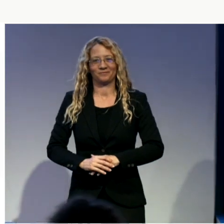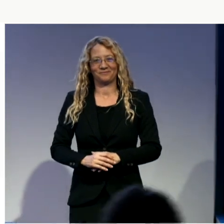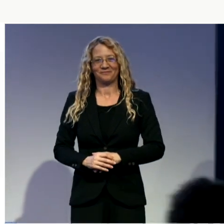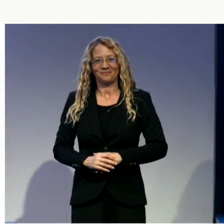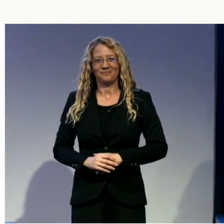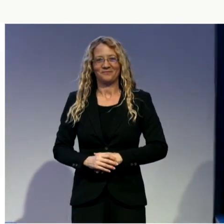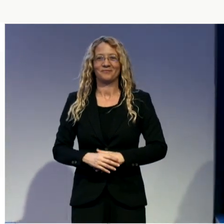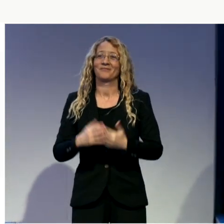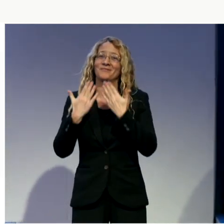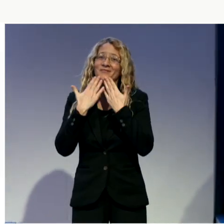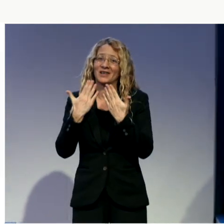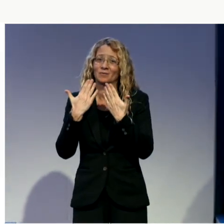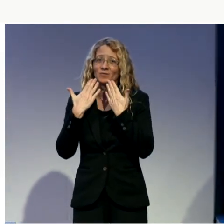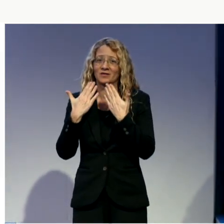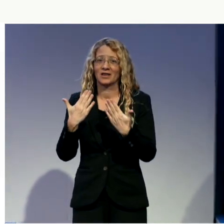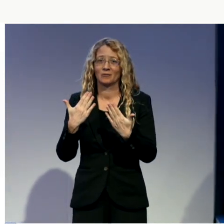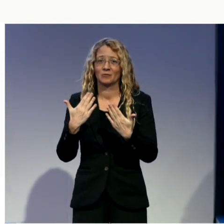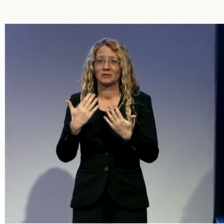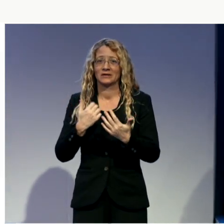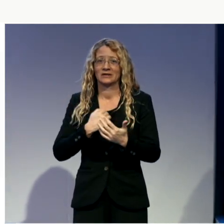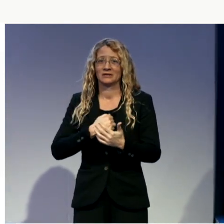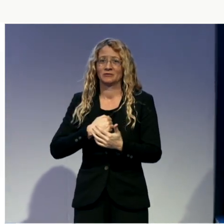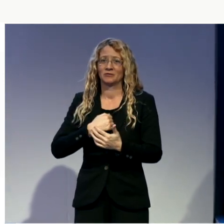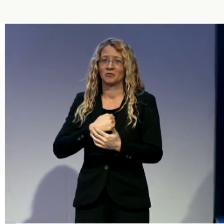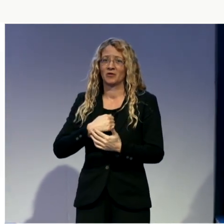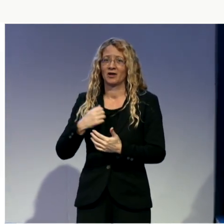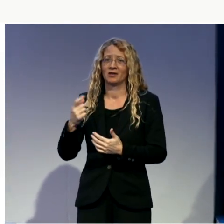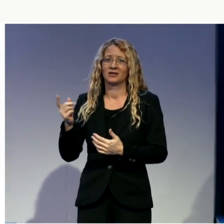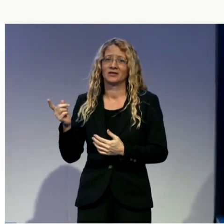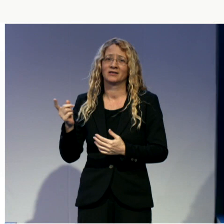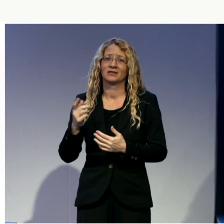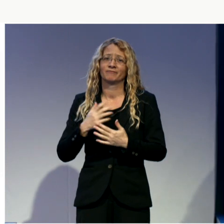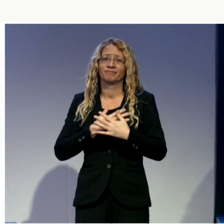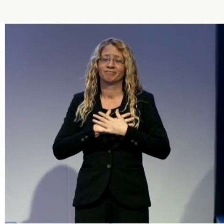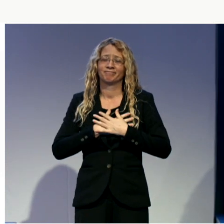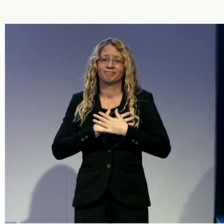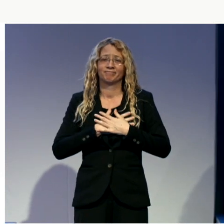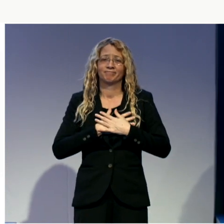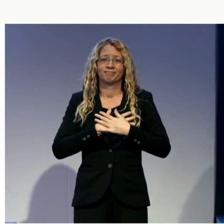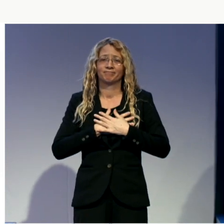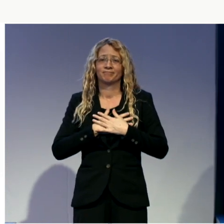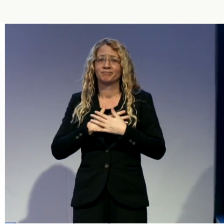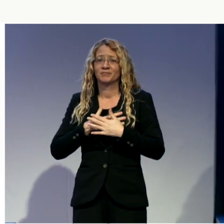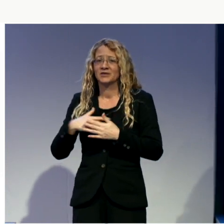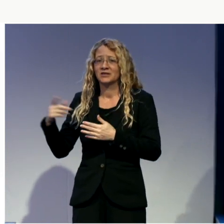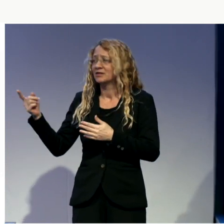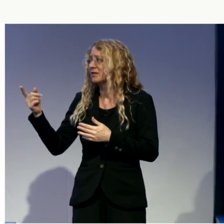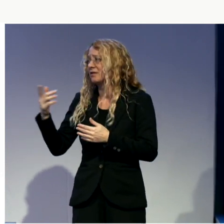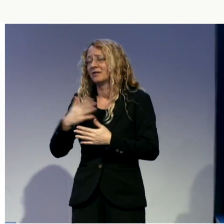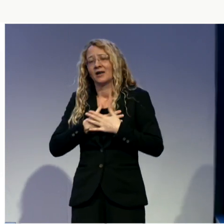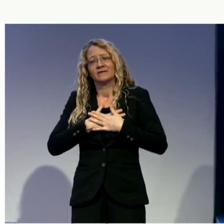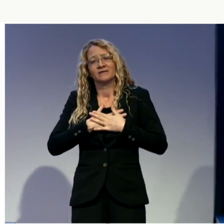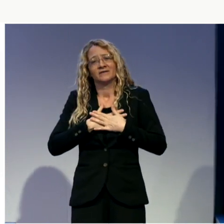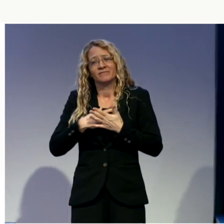sorry, but you are my favorite session. Absolutely, thank you. Zara, you talk about quality, quality,